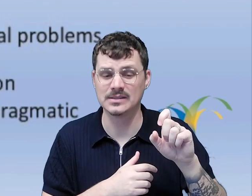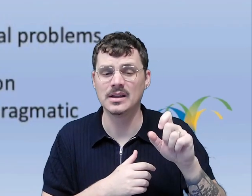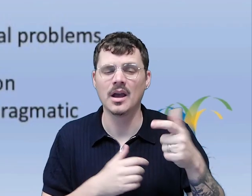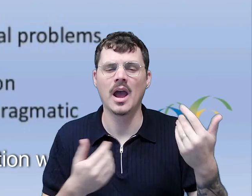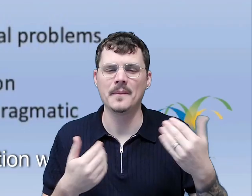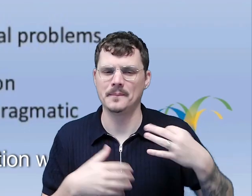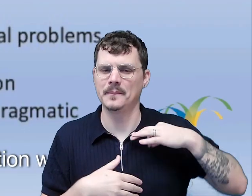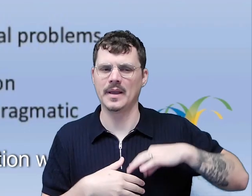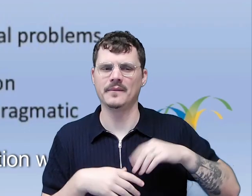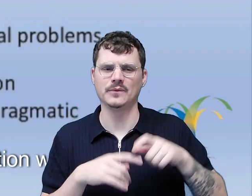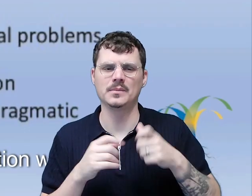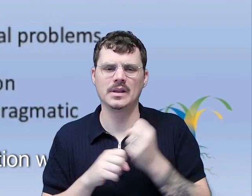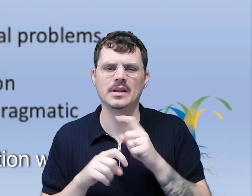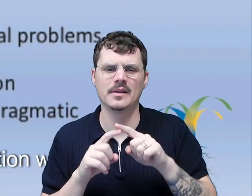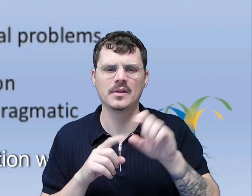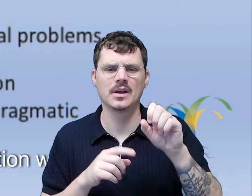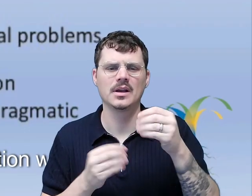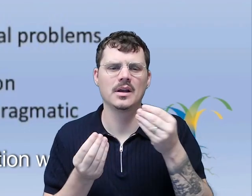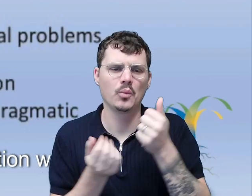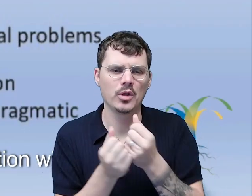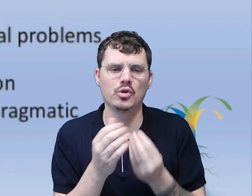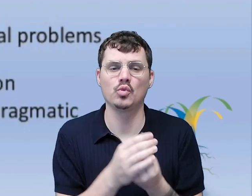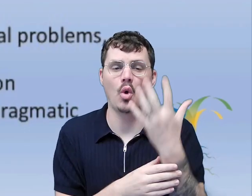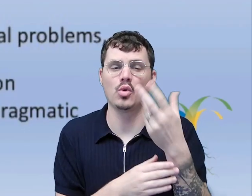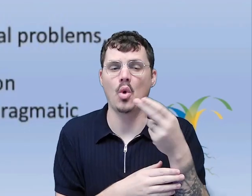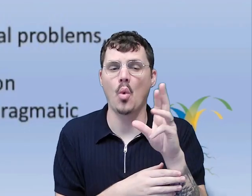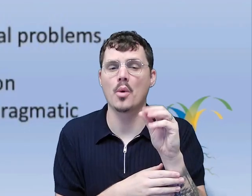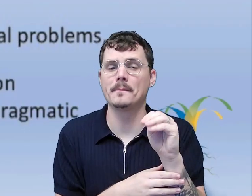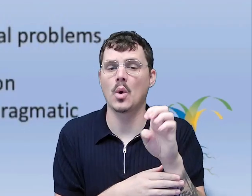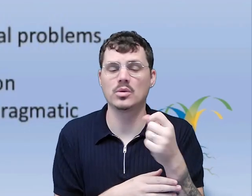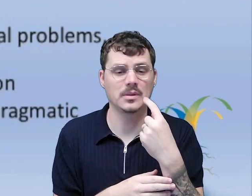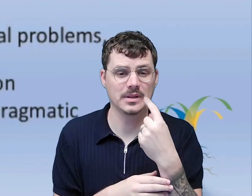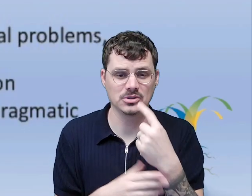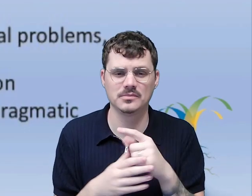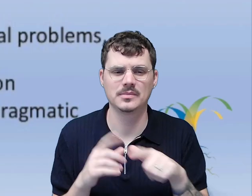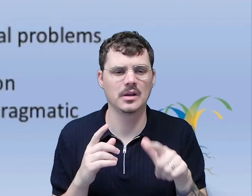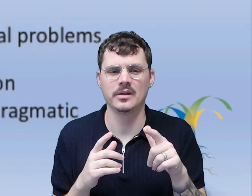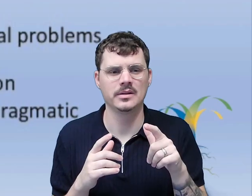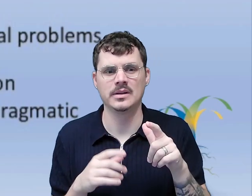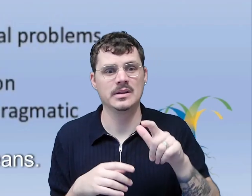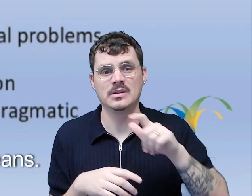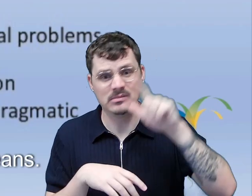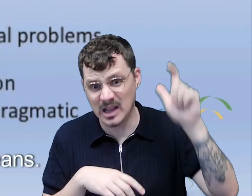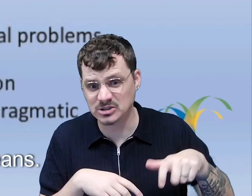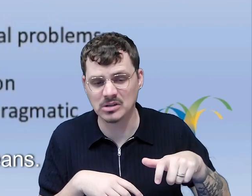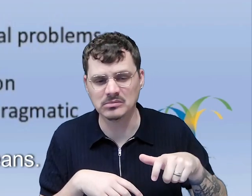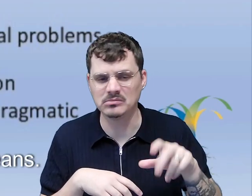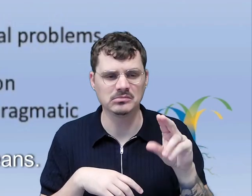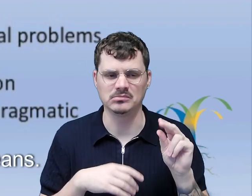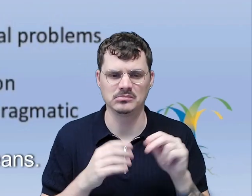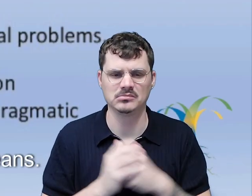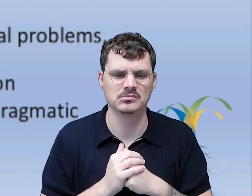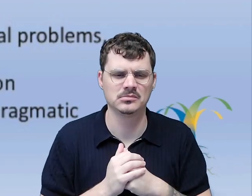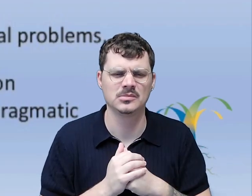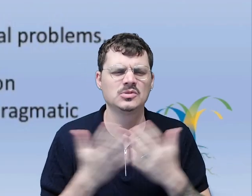syndrome, benefit from receiving supplementation with growth hormone, but it's not absolutely necessary by